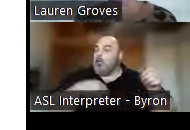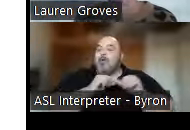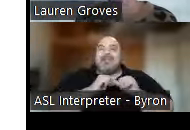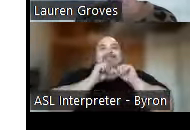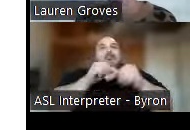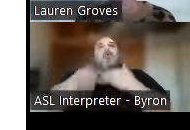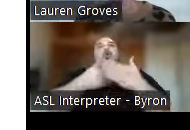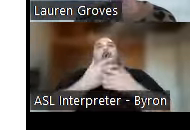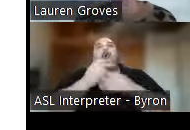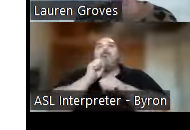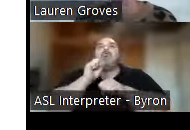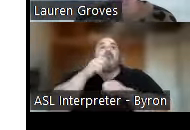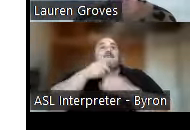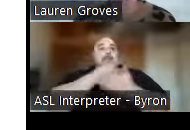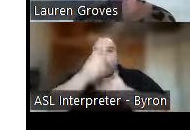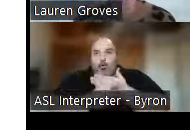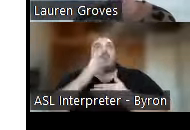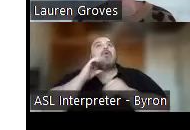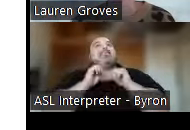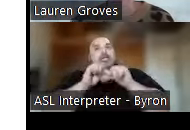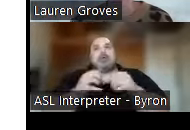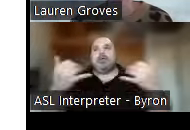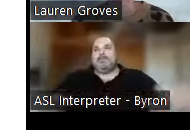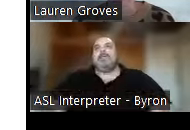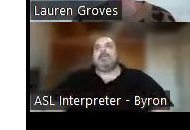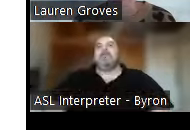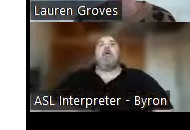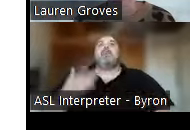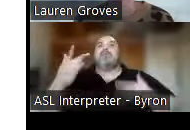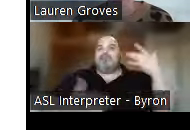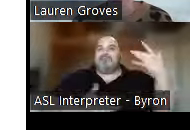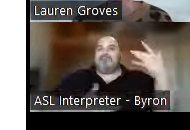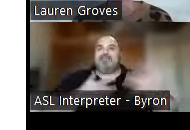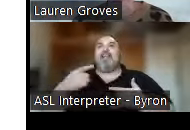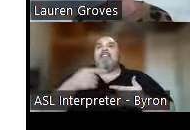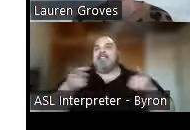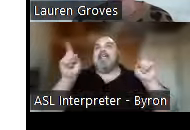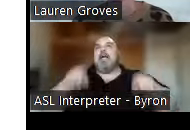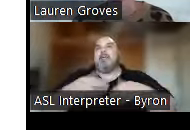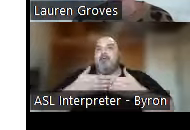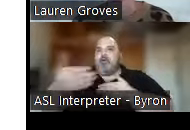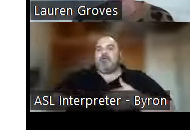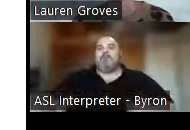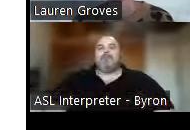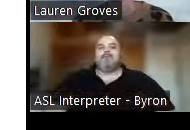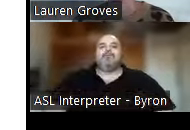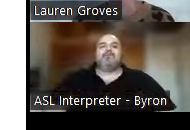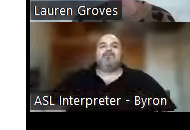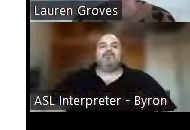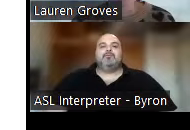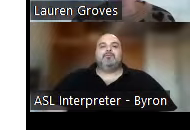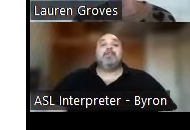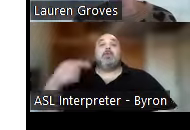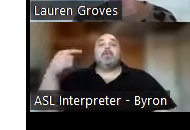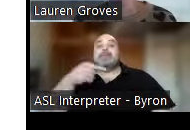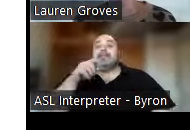of these programs at this time. So really excited that that has happened moving forward. So this initiative that